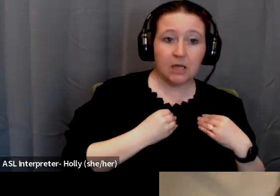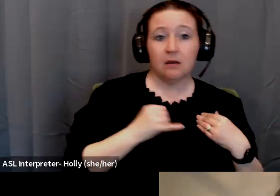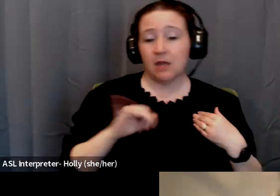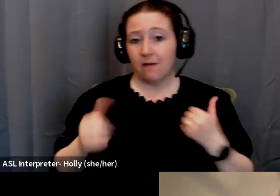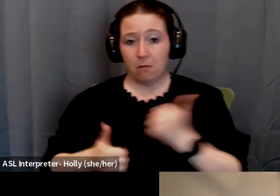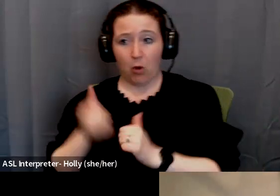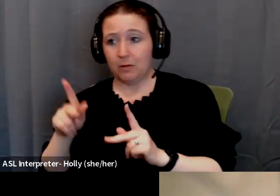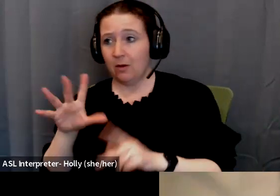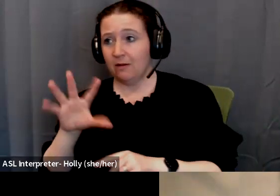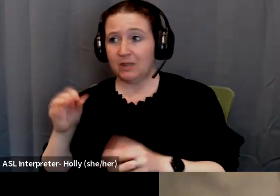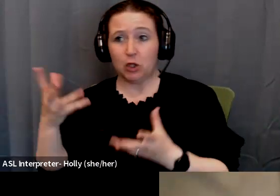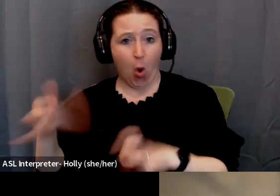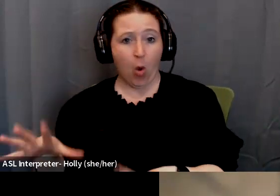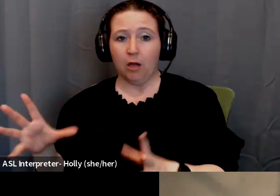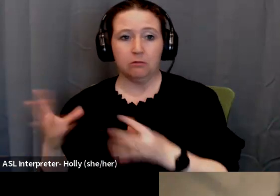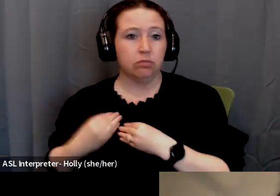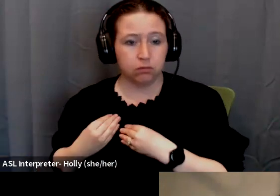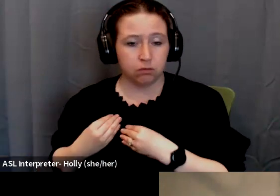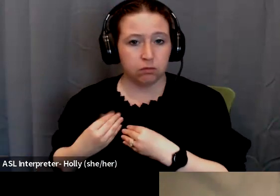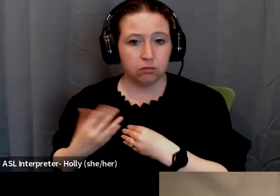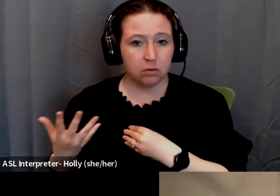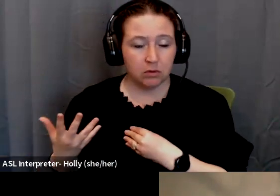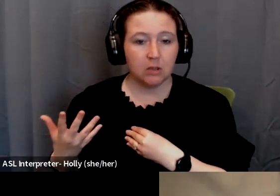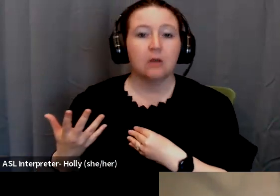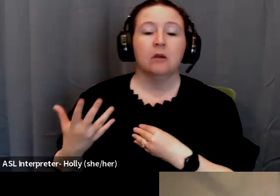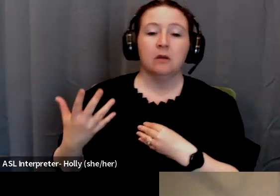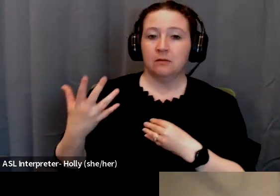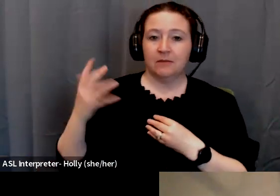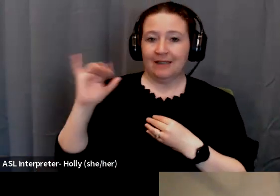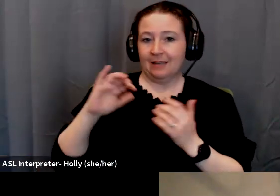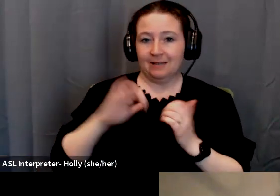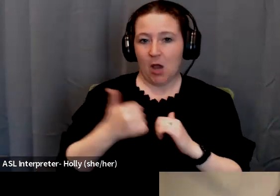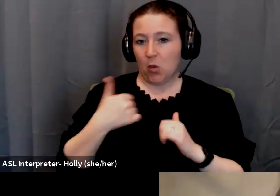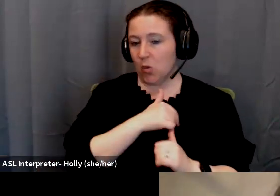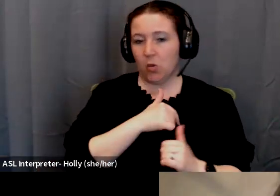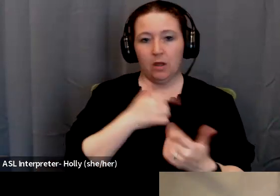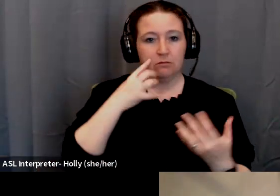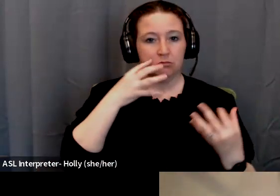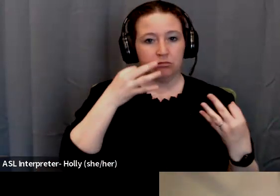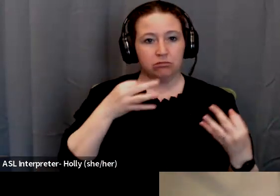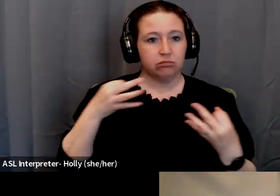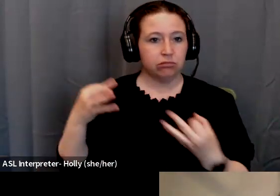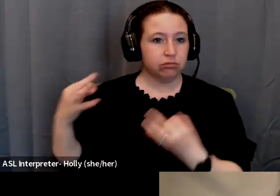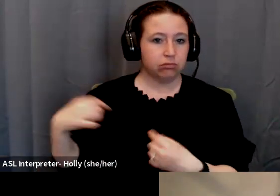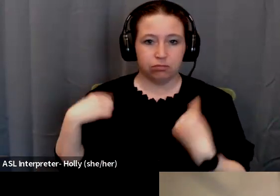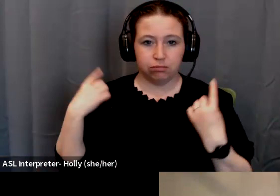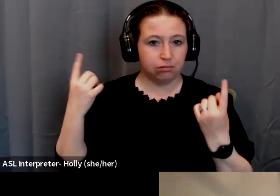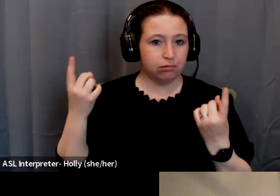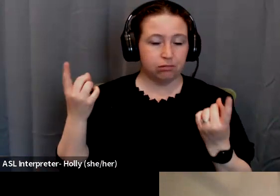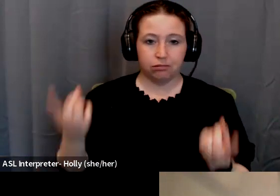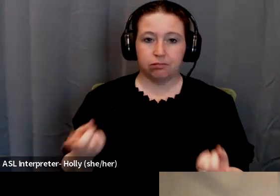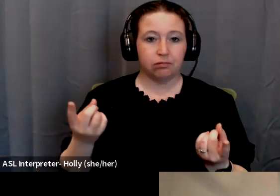not what they want to do, then that's not what you'll do. And that's how we've sort of made decisions in organizations